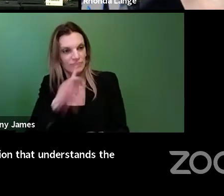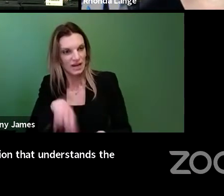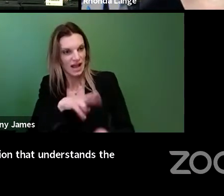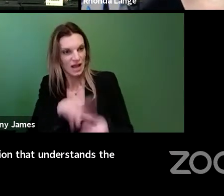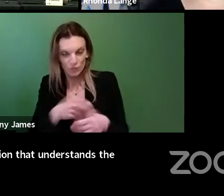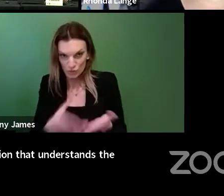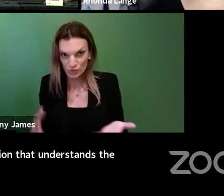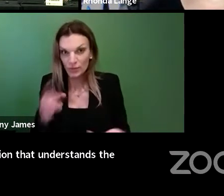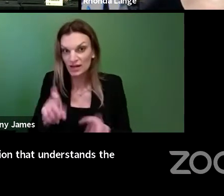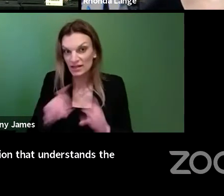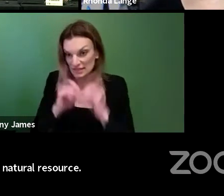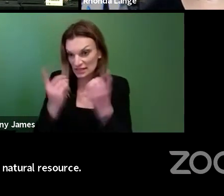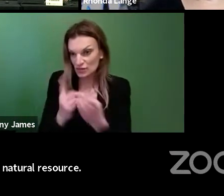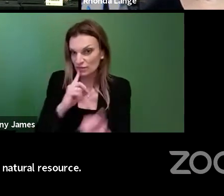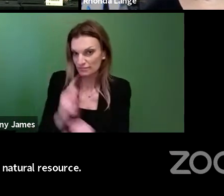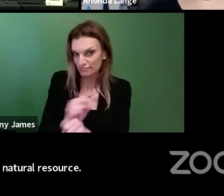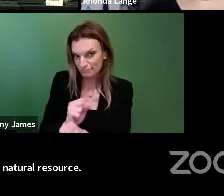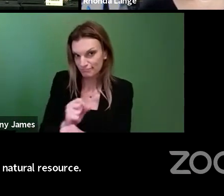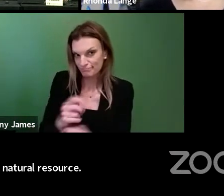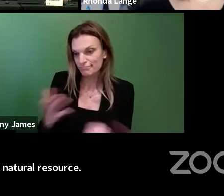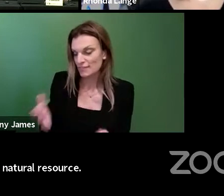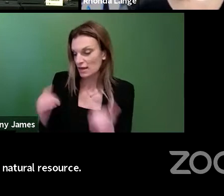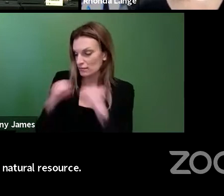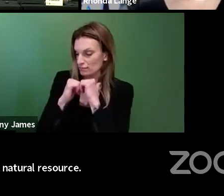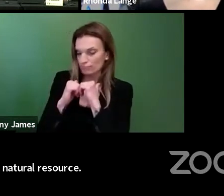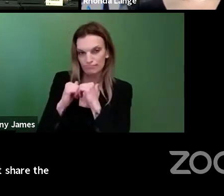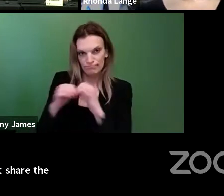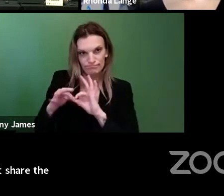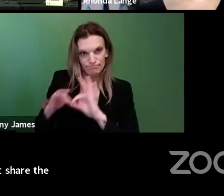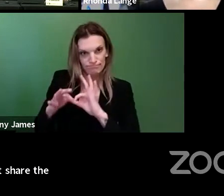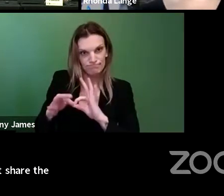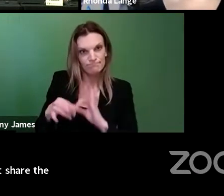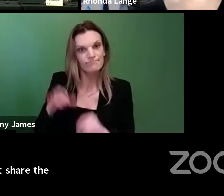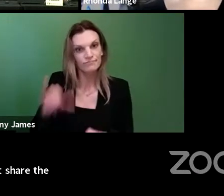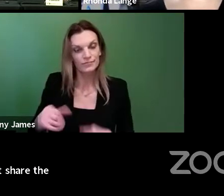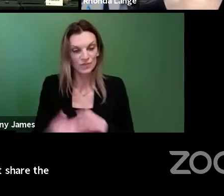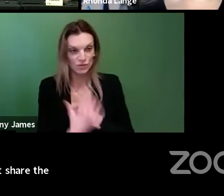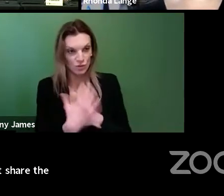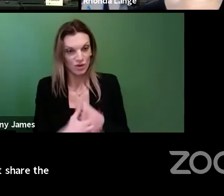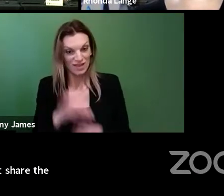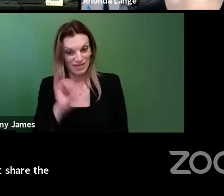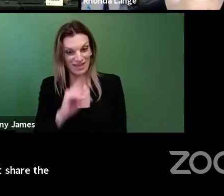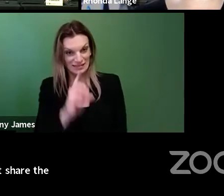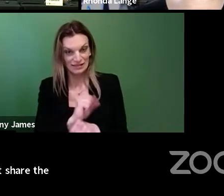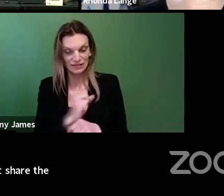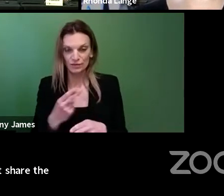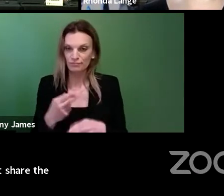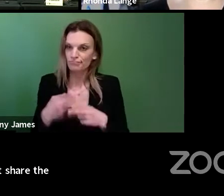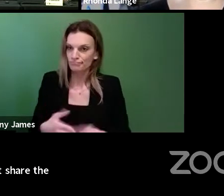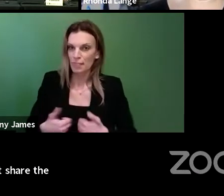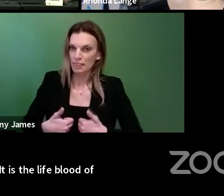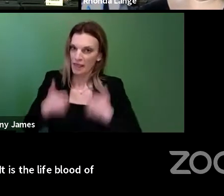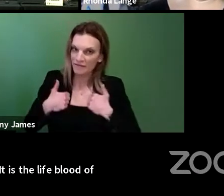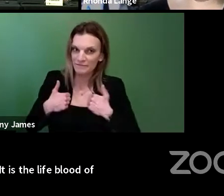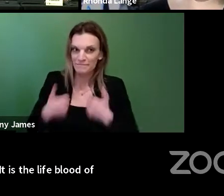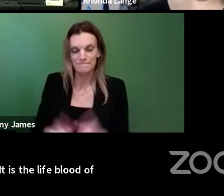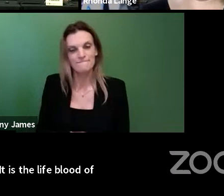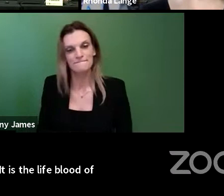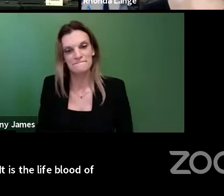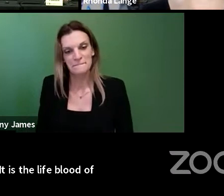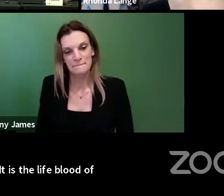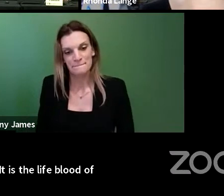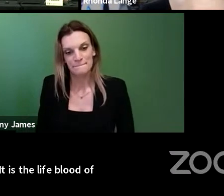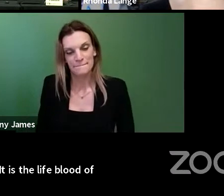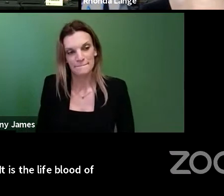need districts that share the common bond of the shoreline. It is the lifeblood of our community. Farmland and